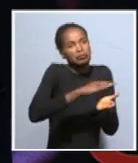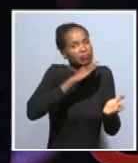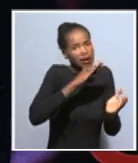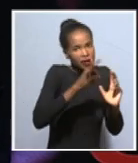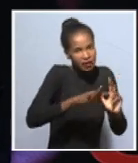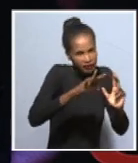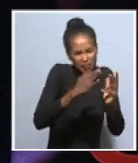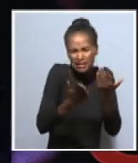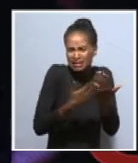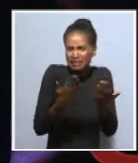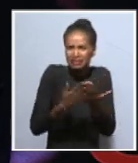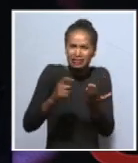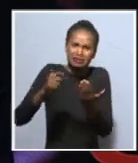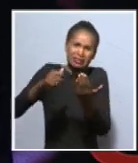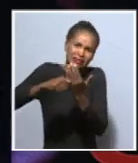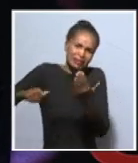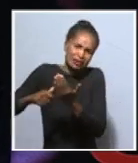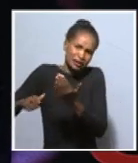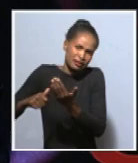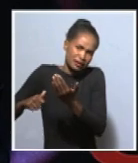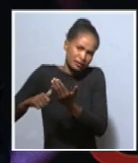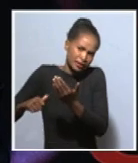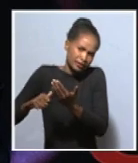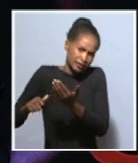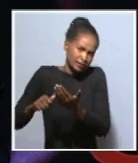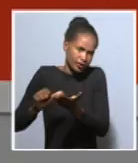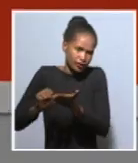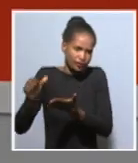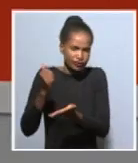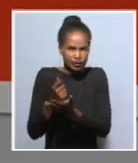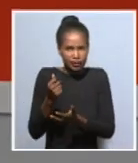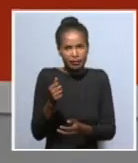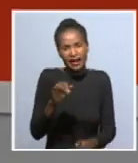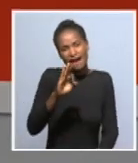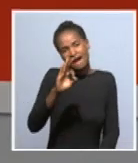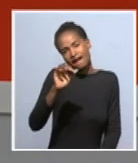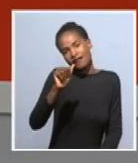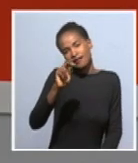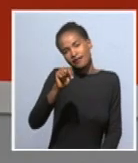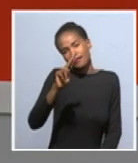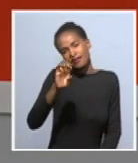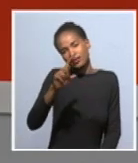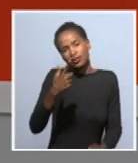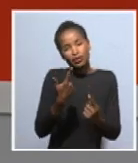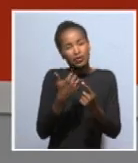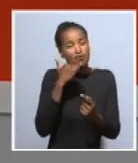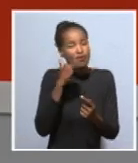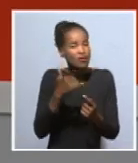example, just in terms of the one side of the operation. Very well. We've got Fanuel from Grootfontein on the line. Good evening,